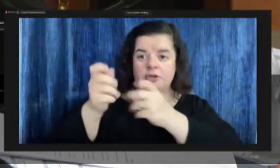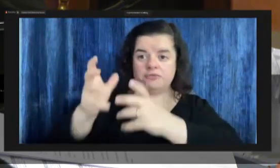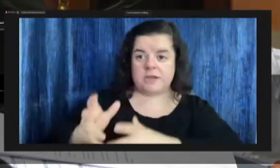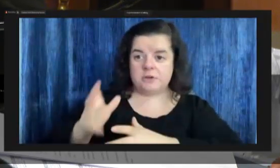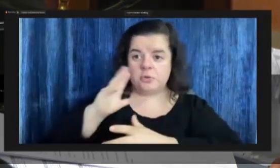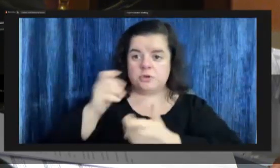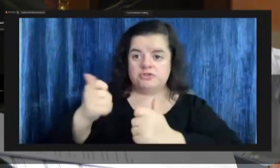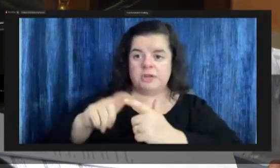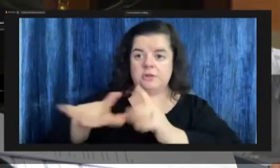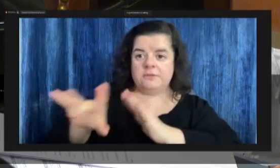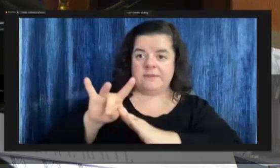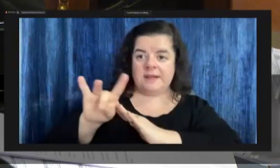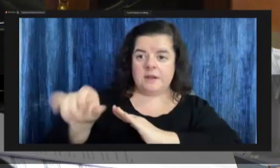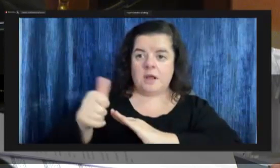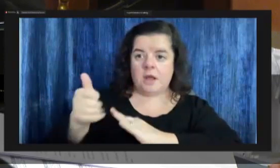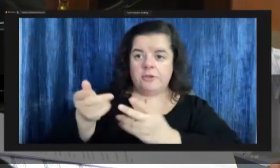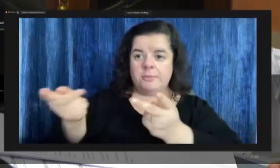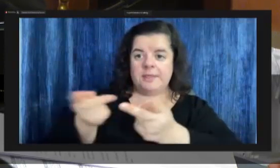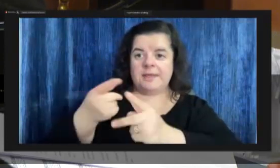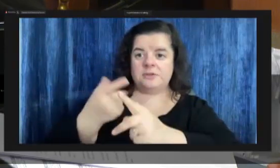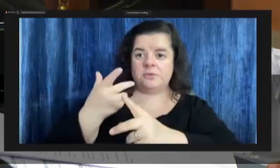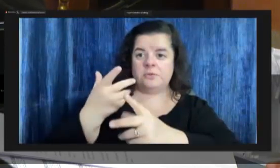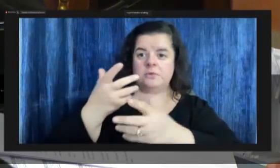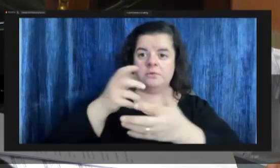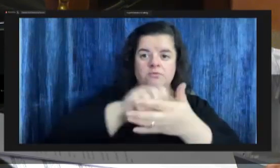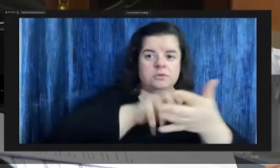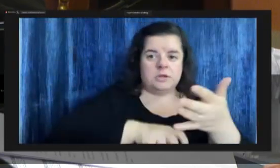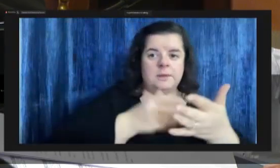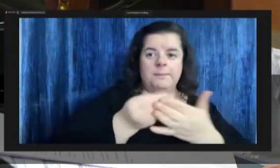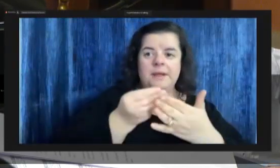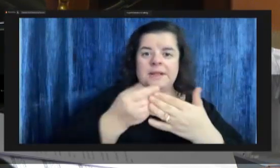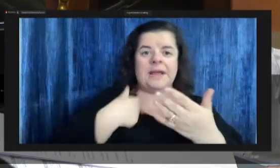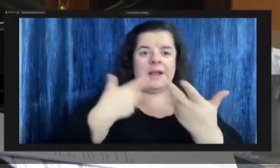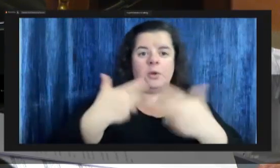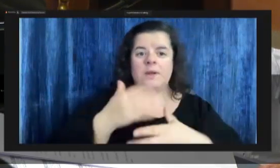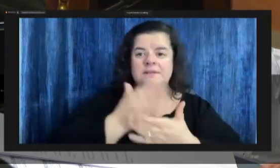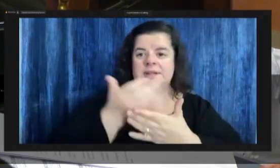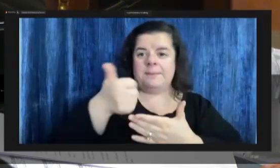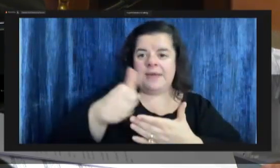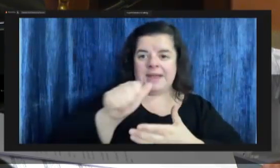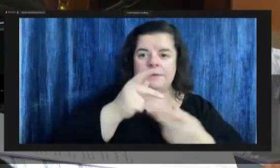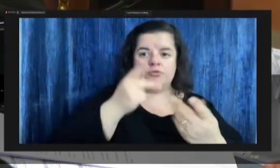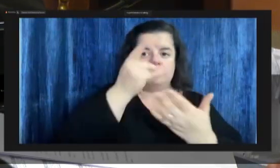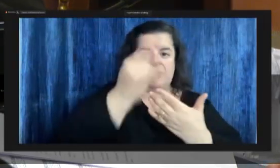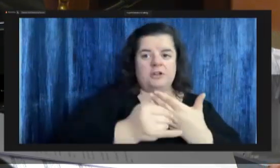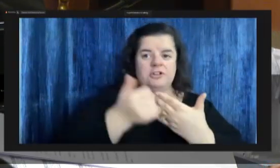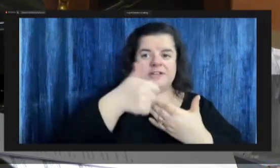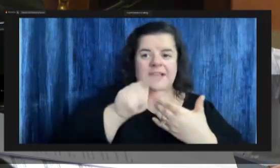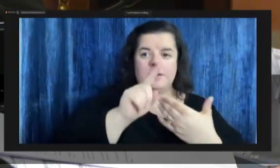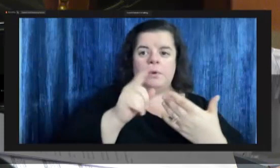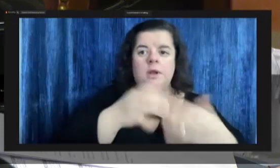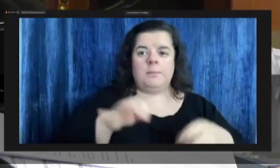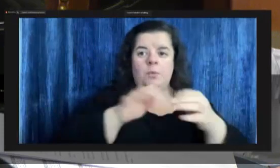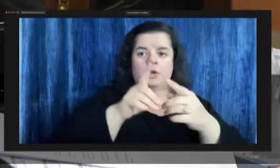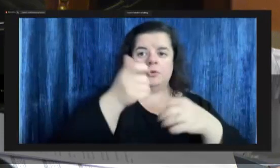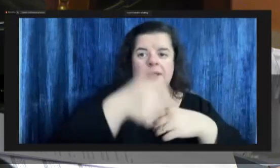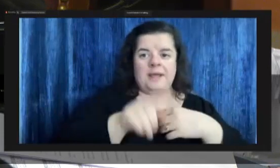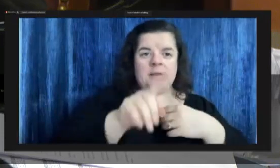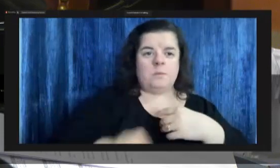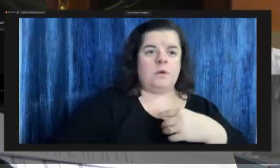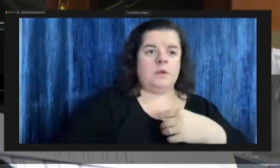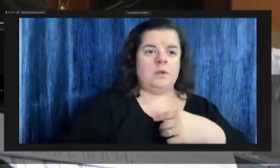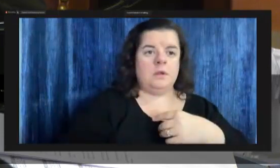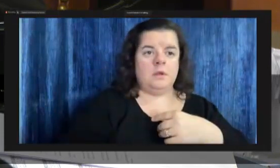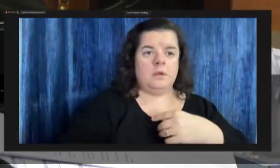find some other place to take it from, because I'm not trying to stop any project that's important to anybody, especially something that could be a landslide or some